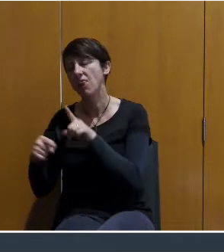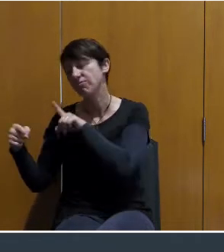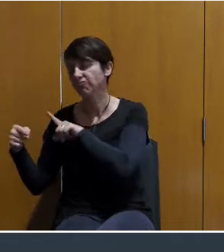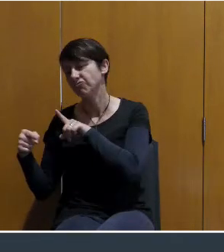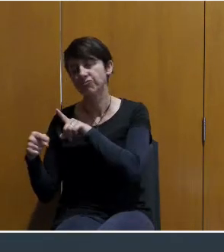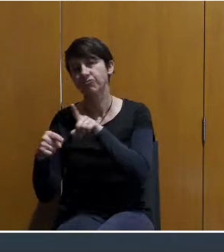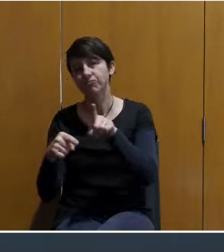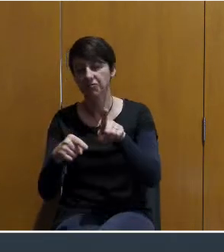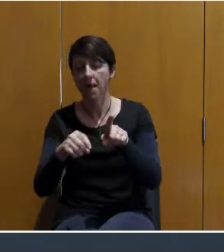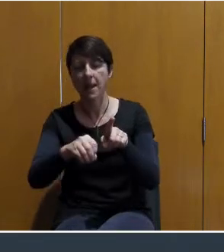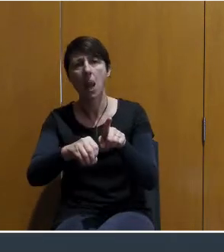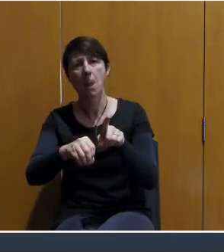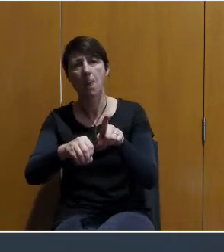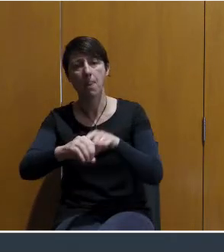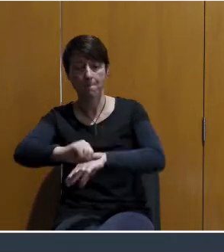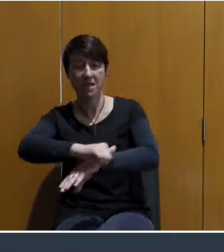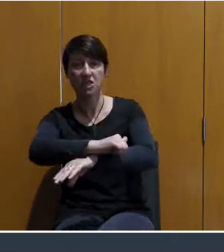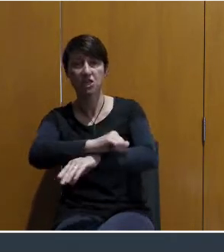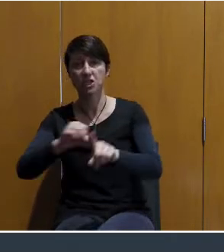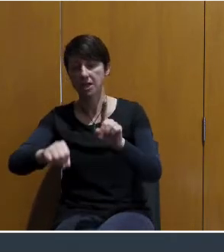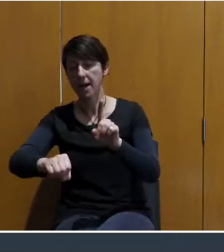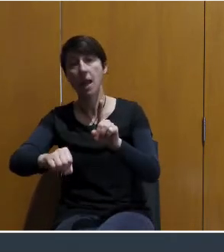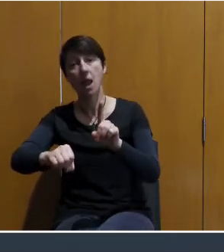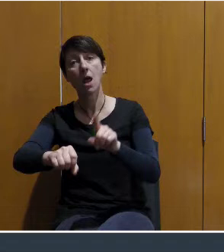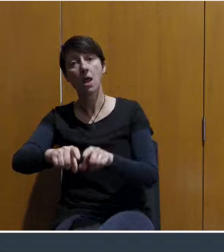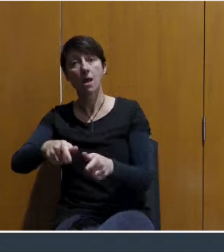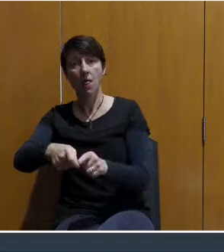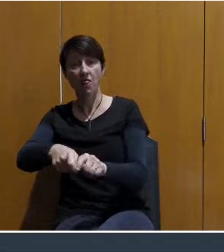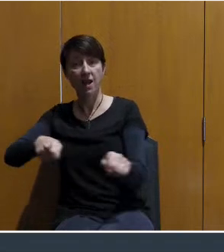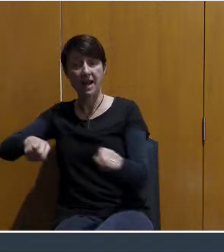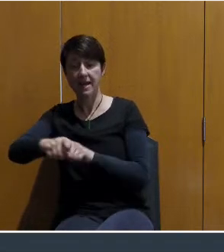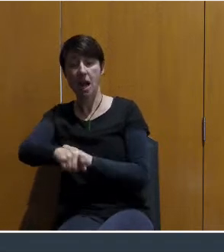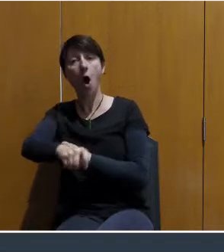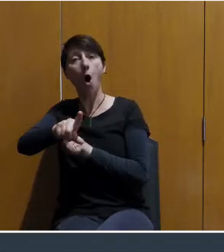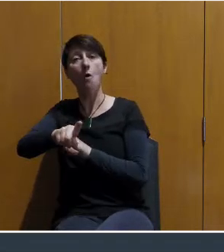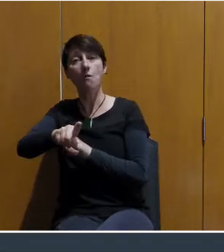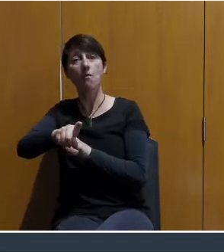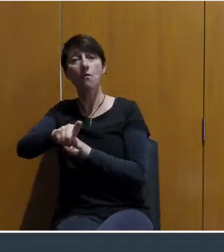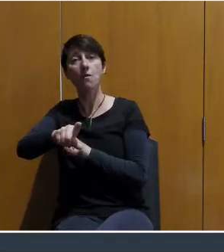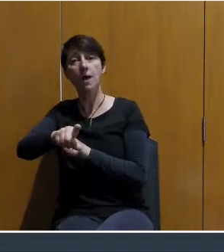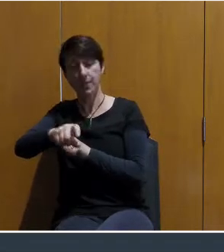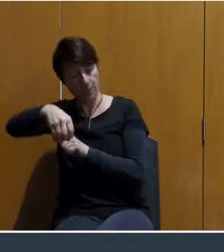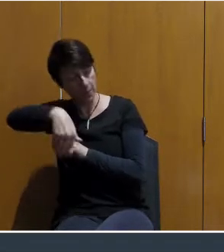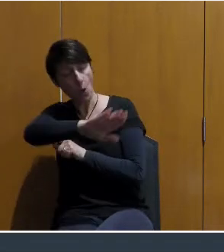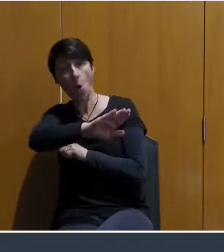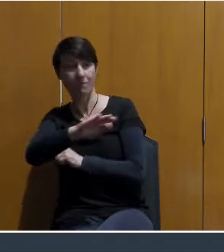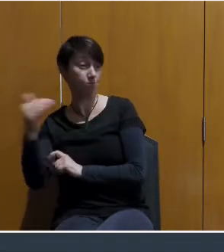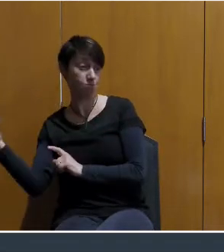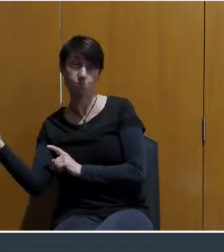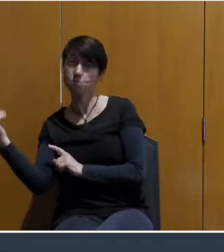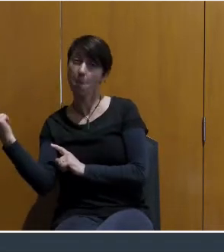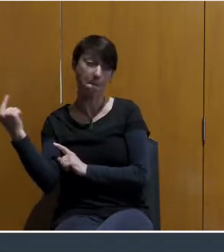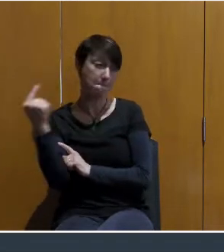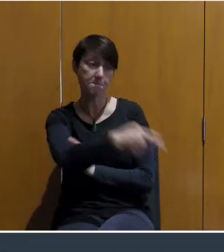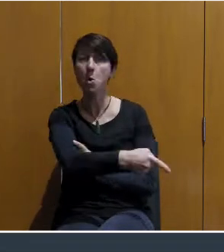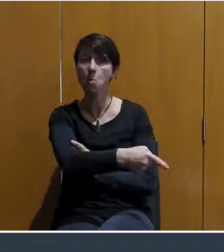ran straight for the hatching nest. He couldn't control his dog, and I ran, because I'm the person